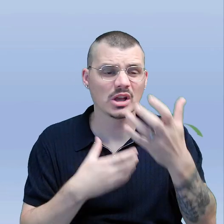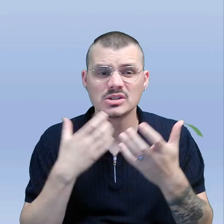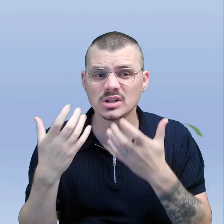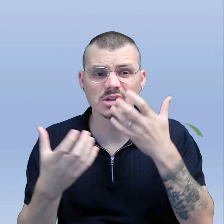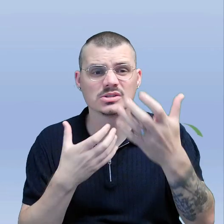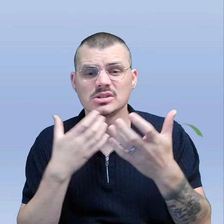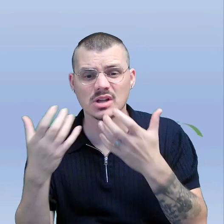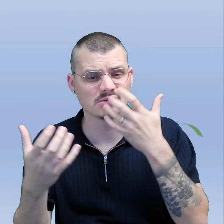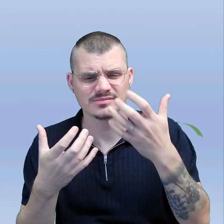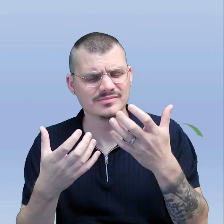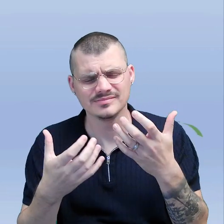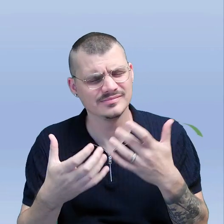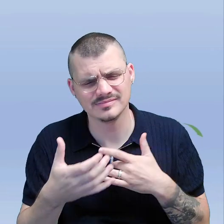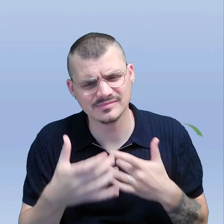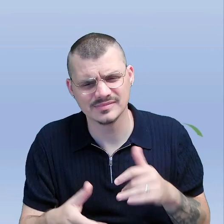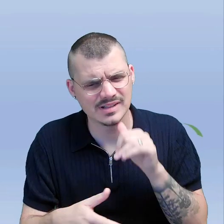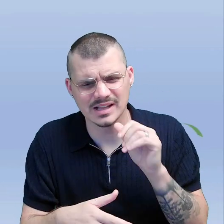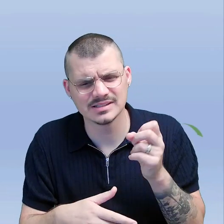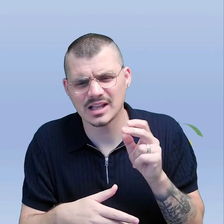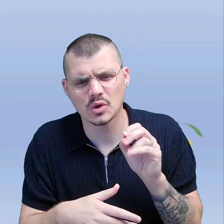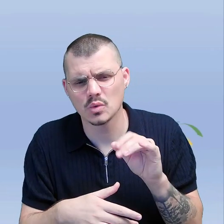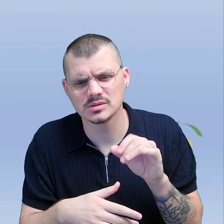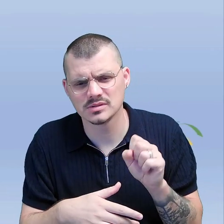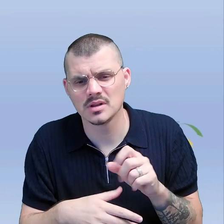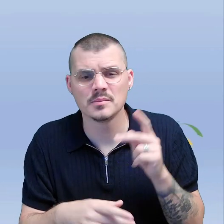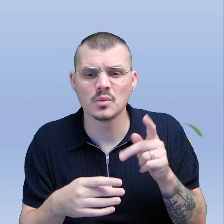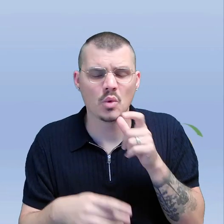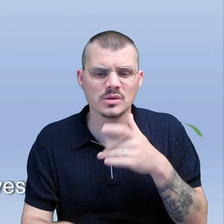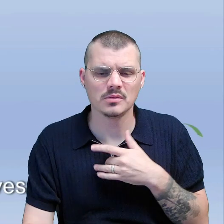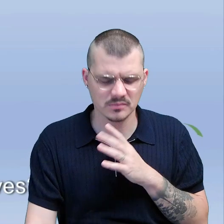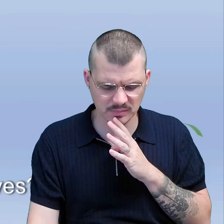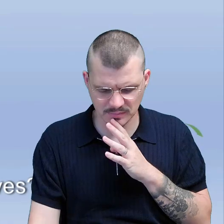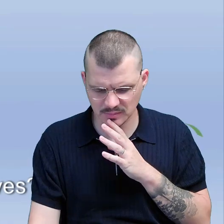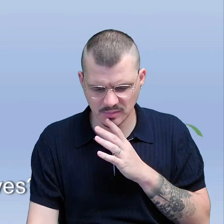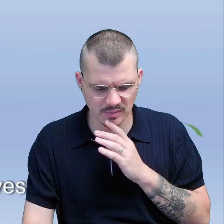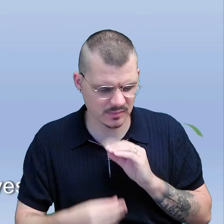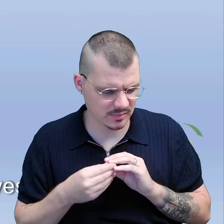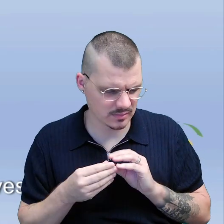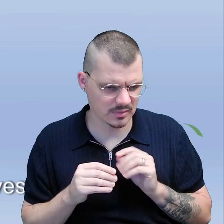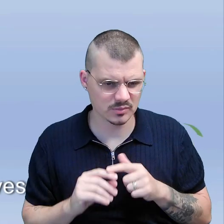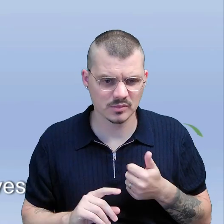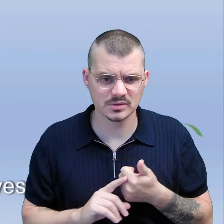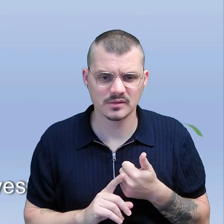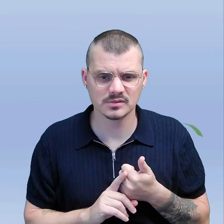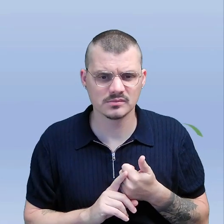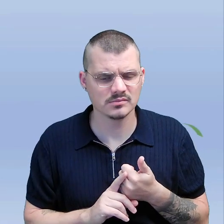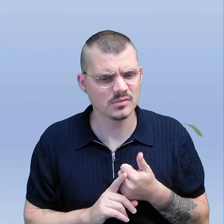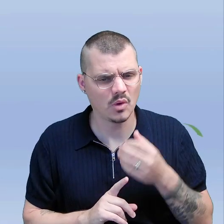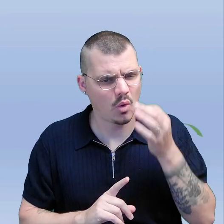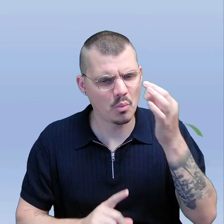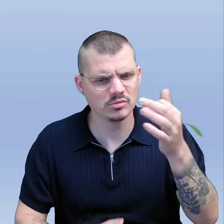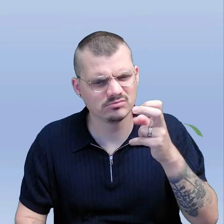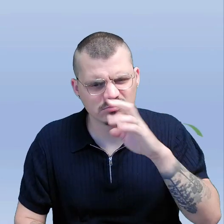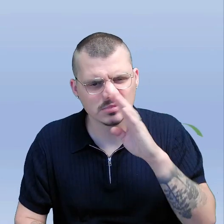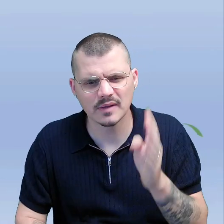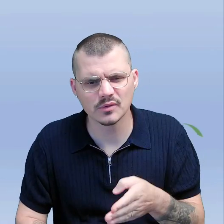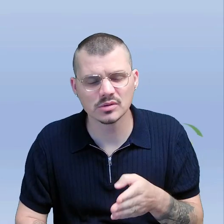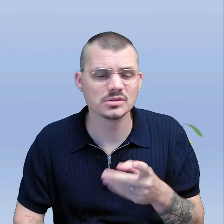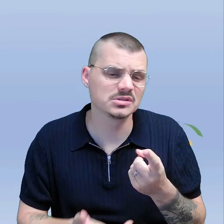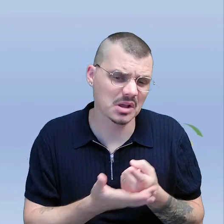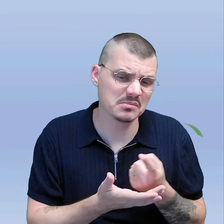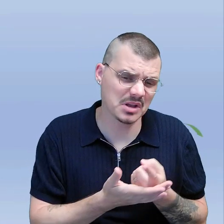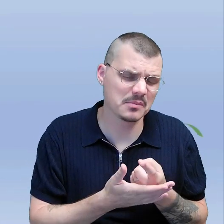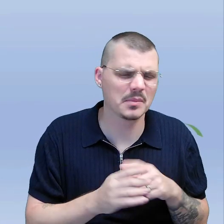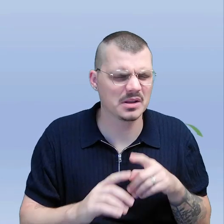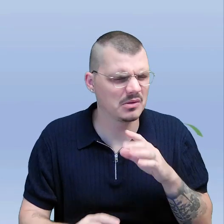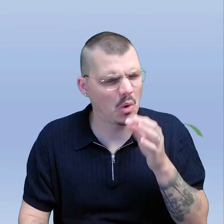People shouting and screeching, it's almost never psychosis. People appearing to mumble to themselves, almost never